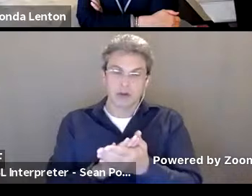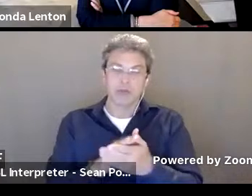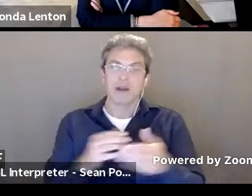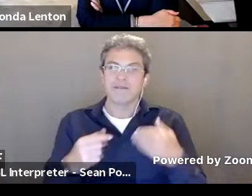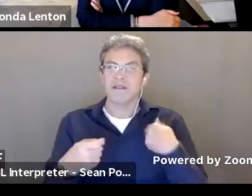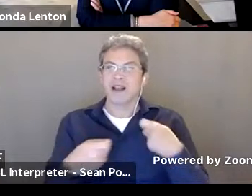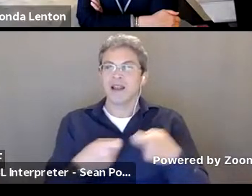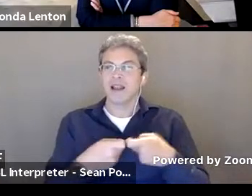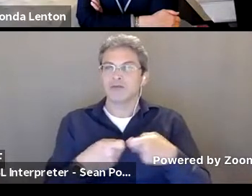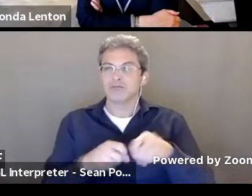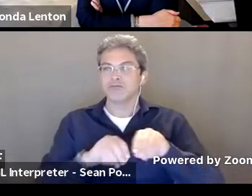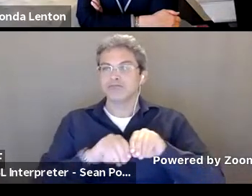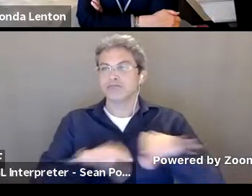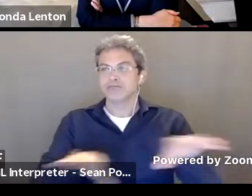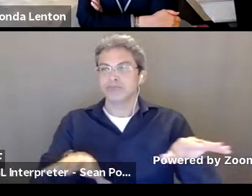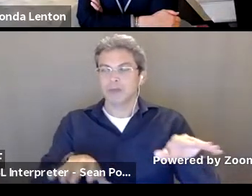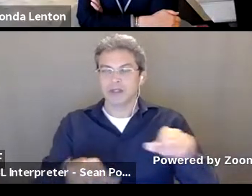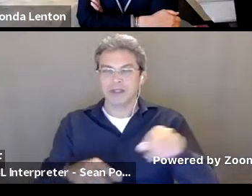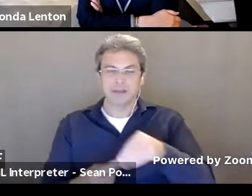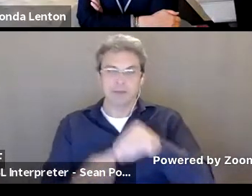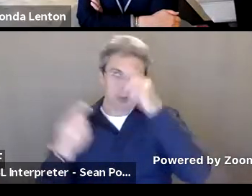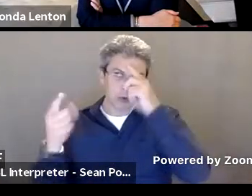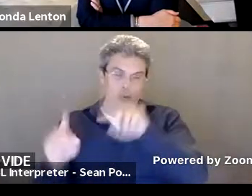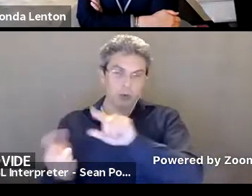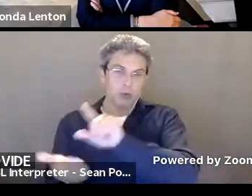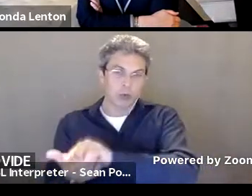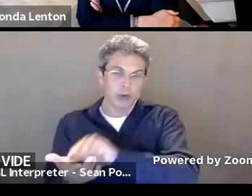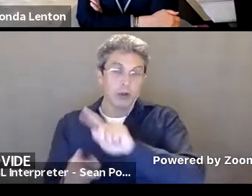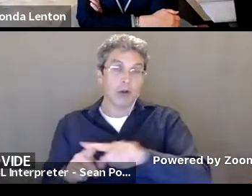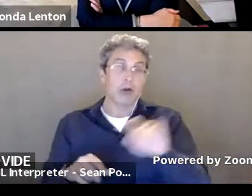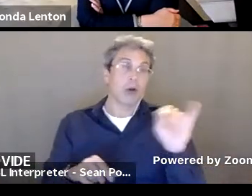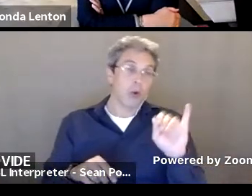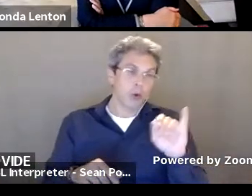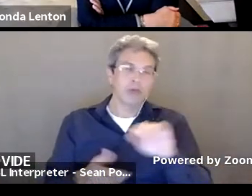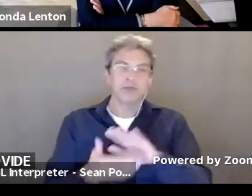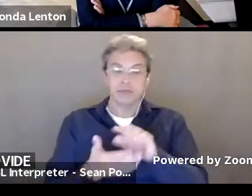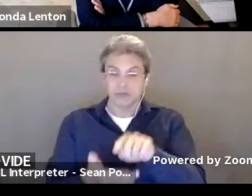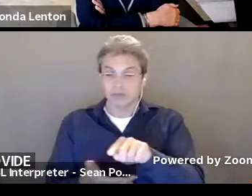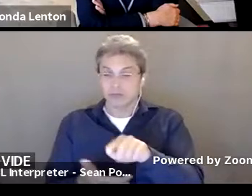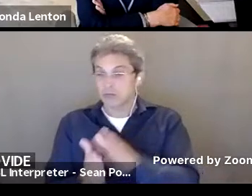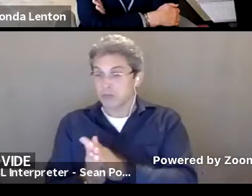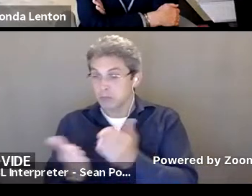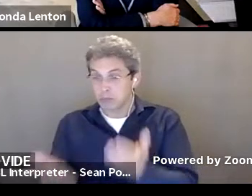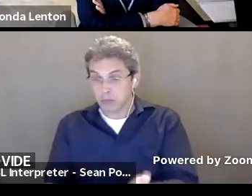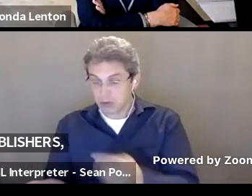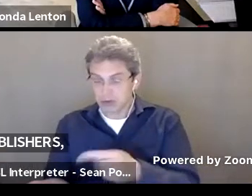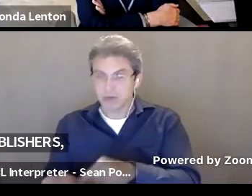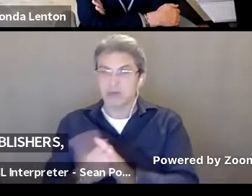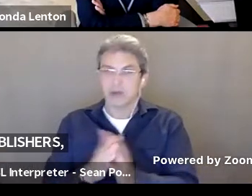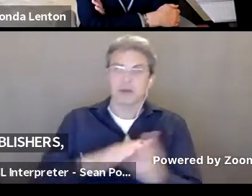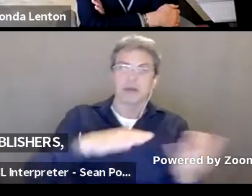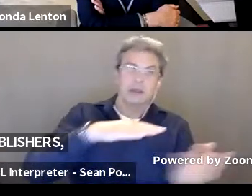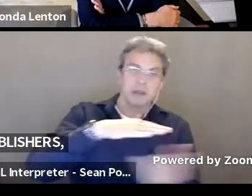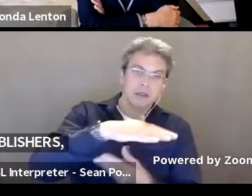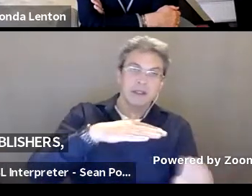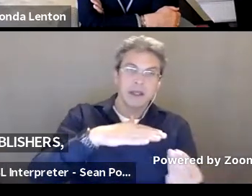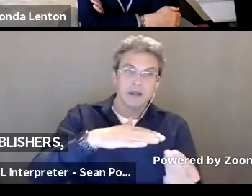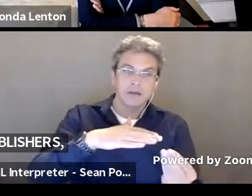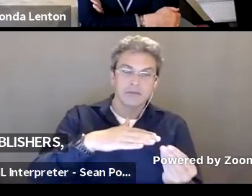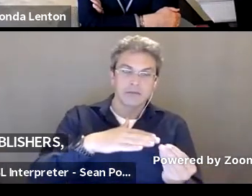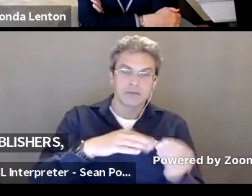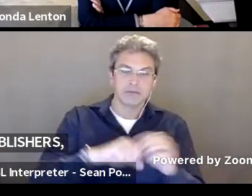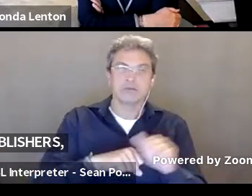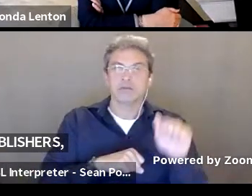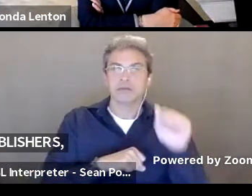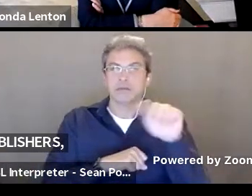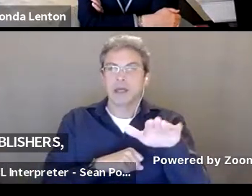with publishers, but also through a digitization service. So if something is only available in hard copy, they may be able to scan it and